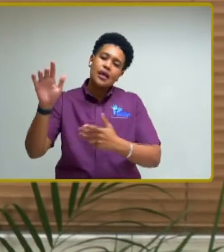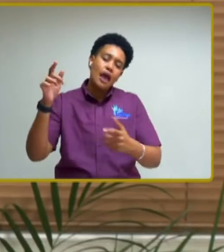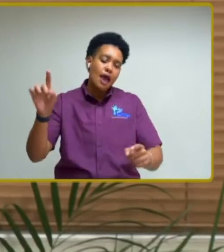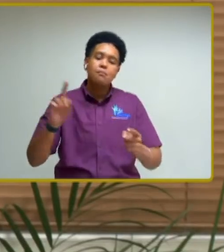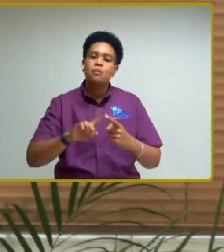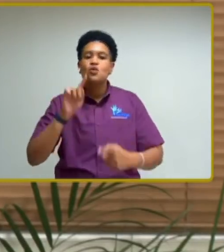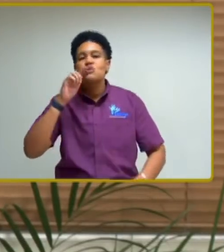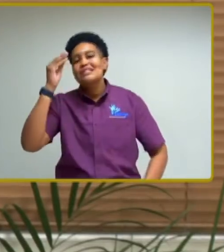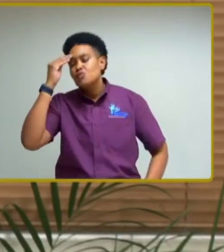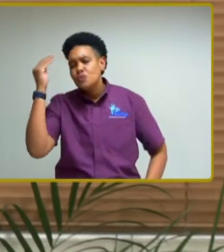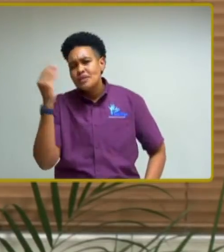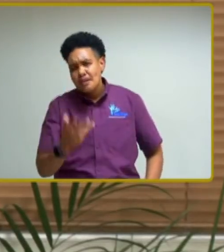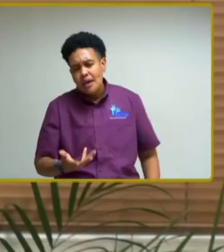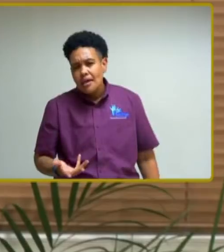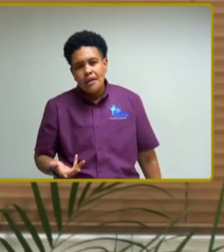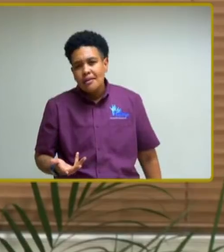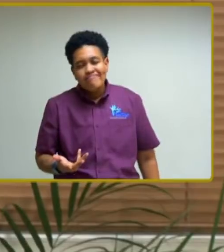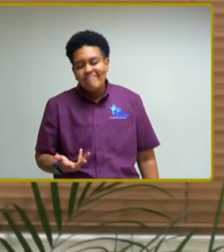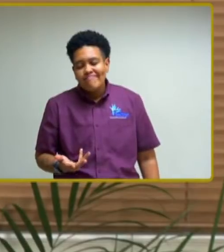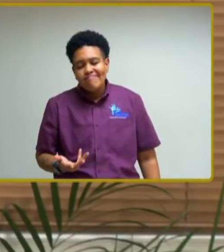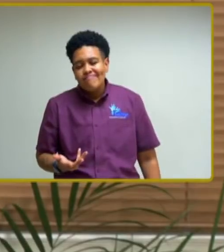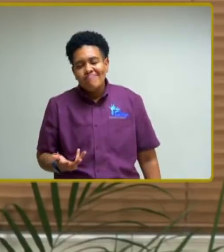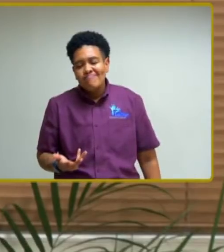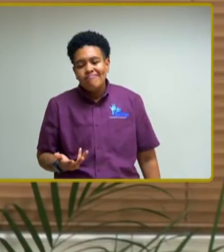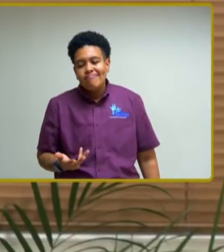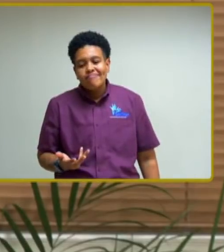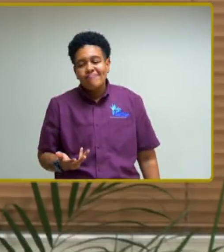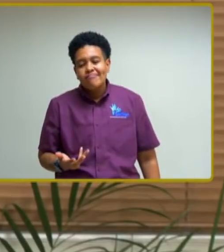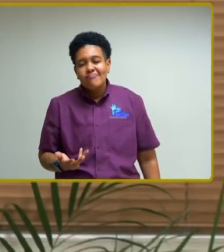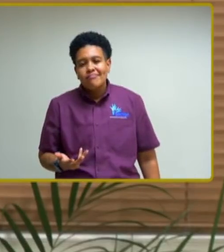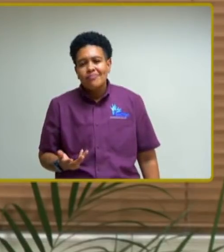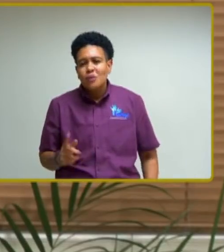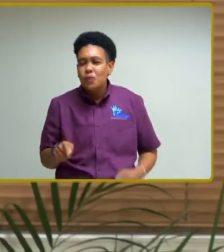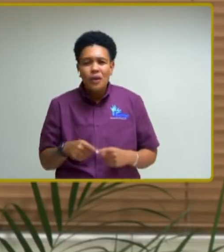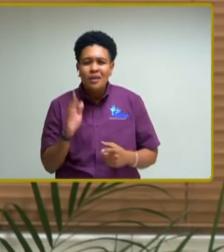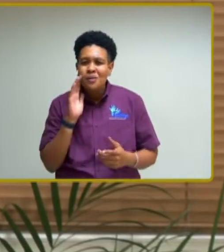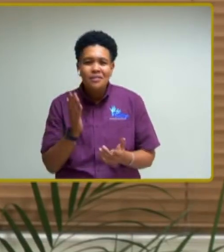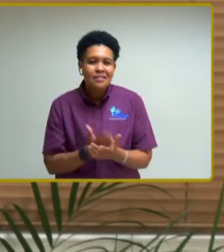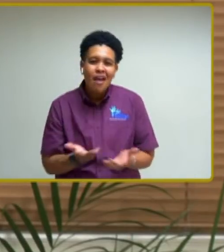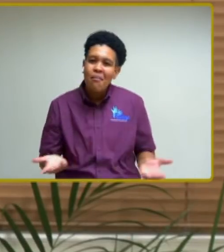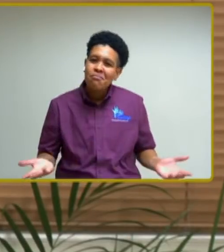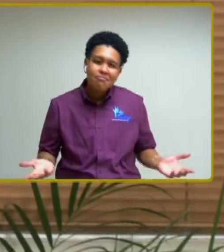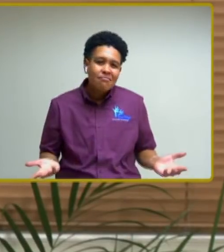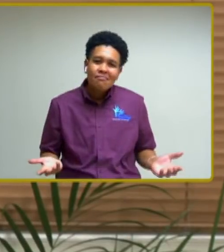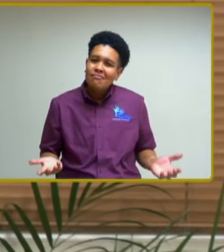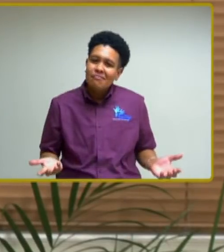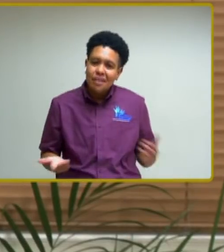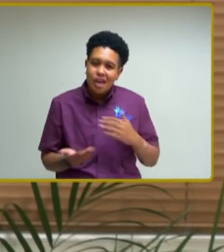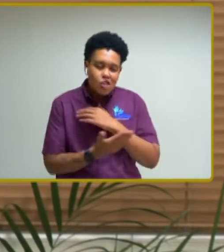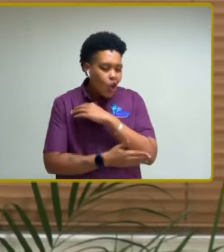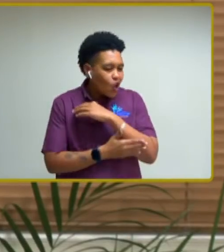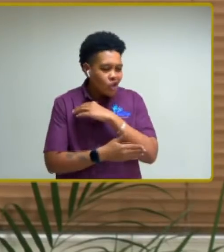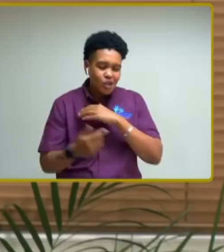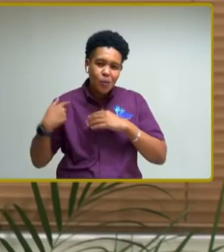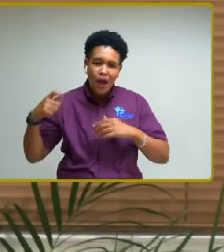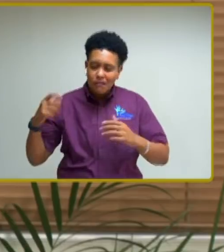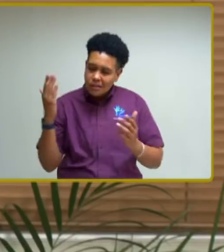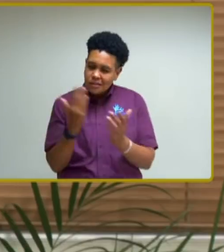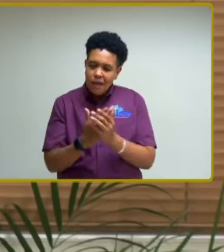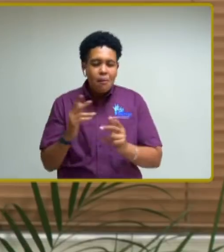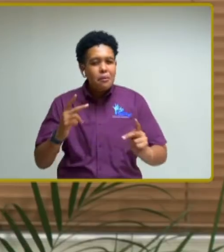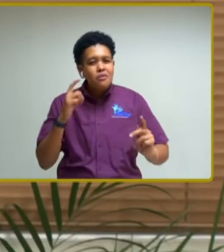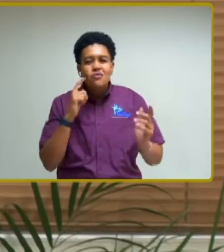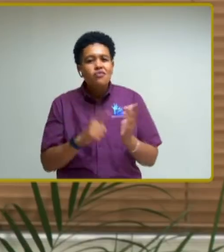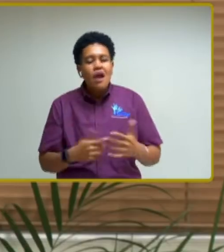to say, where will it all end? As a country, we really have to take stock as a people and recognize